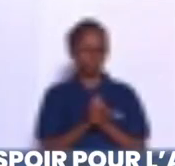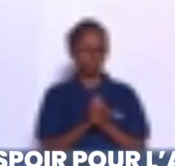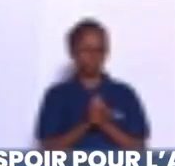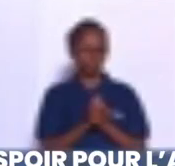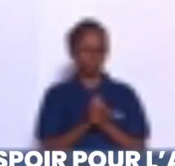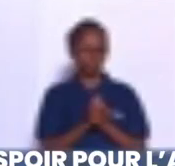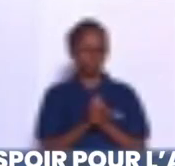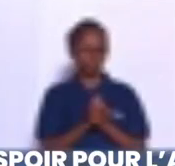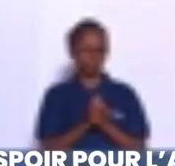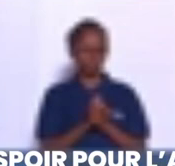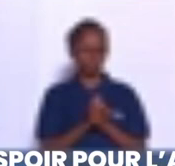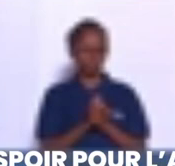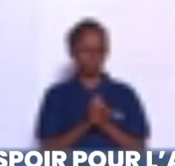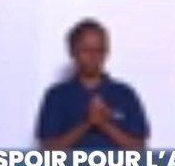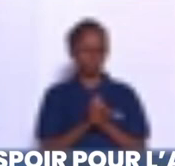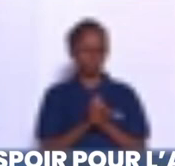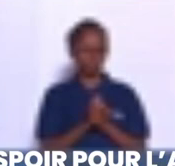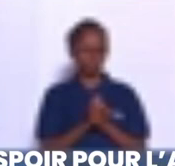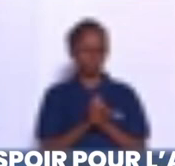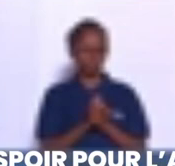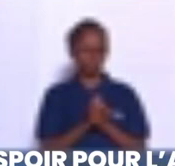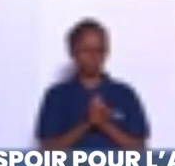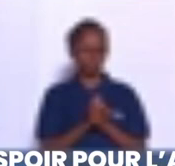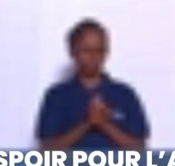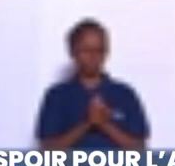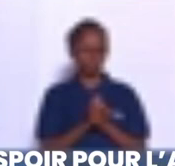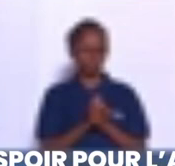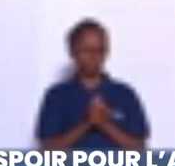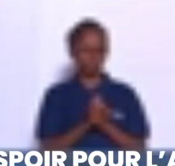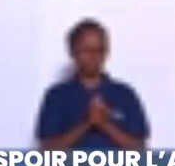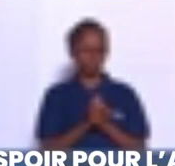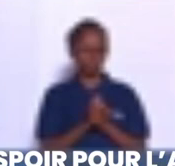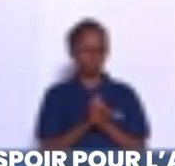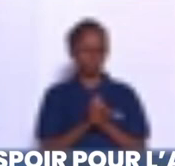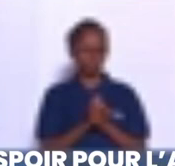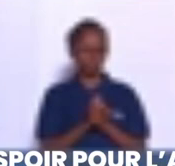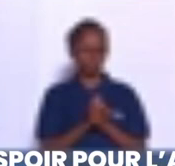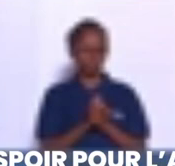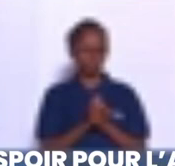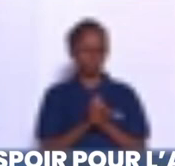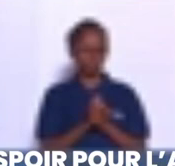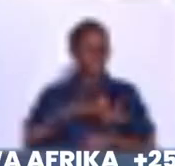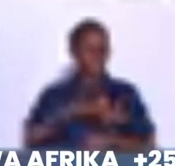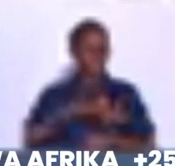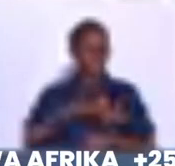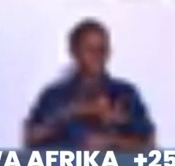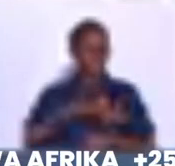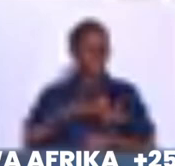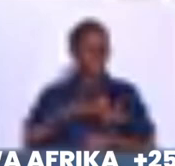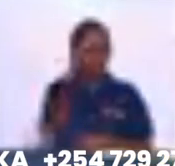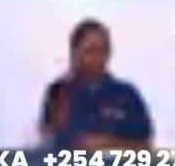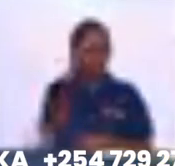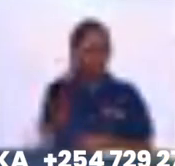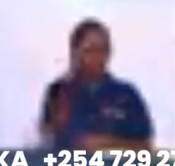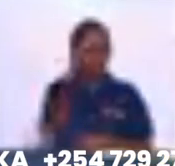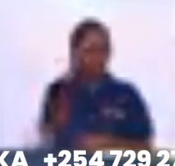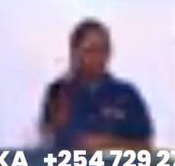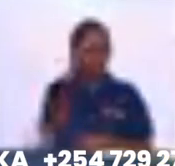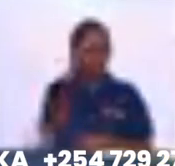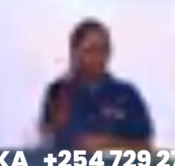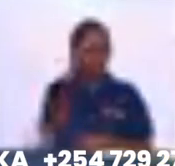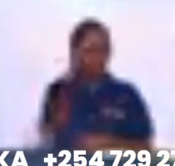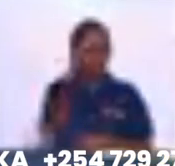When it comes to solve marital problems, put this in mind. You have to combine two things,